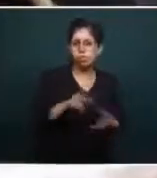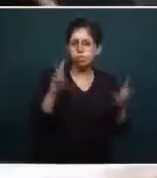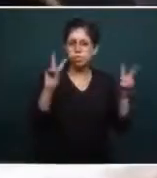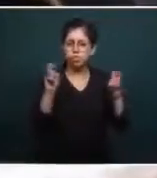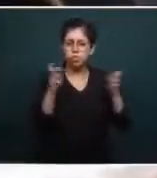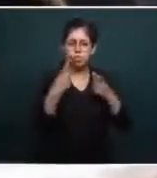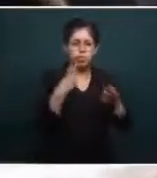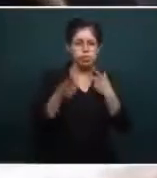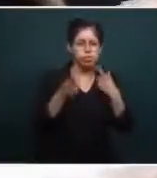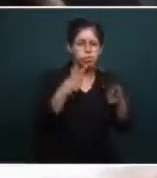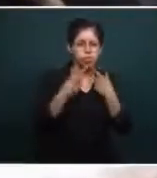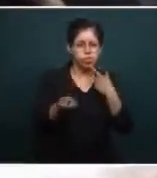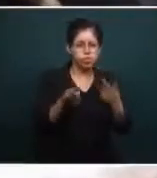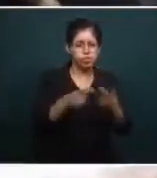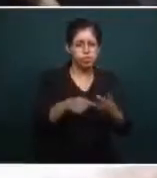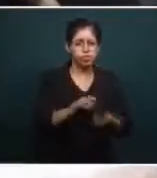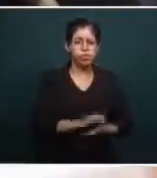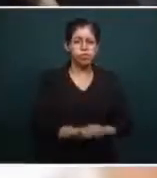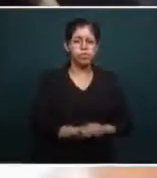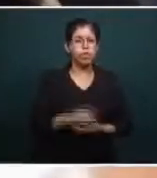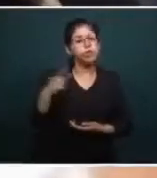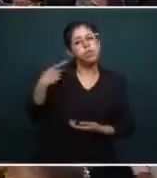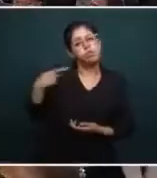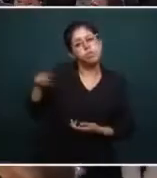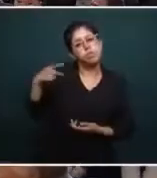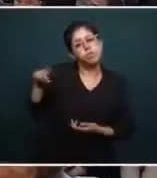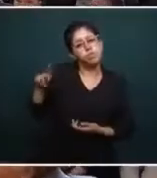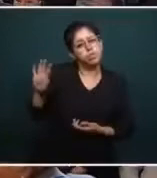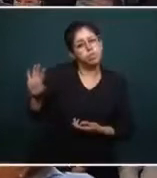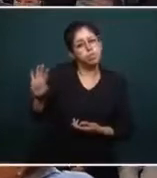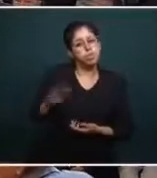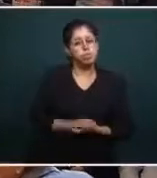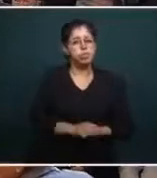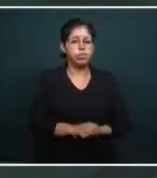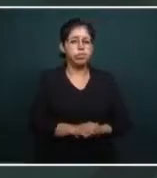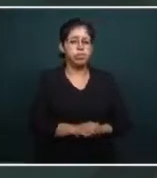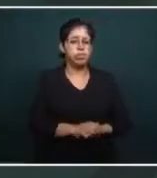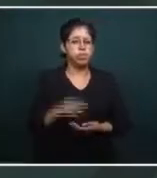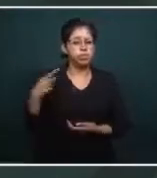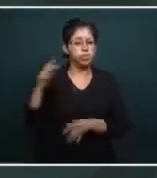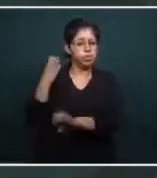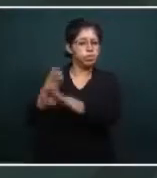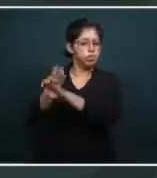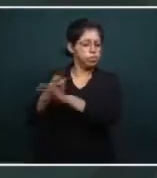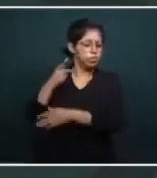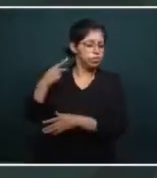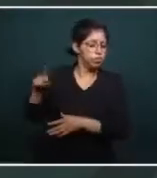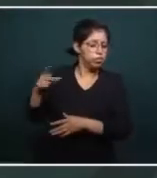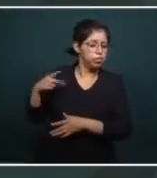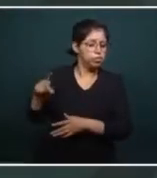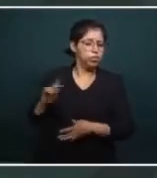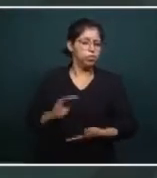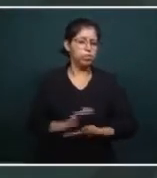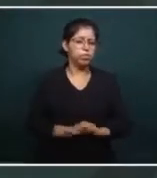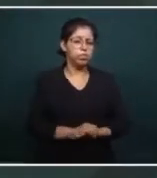So what about this electoral de matter? Yes, it's for them, De ellos. for them.